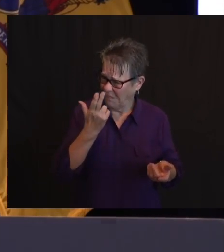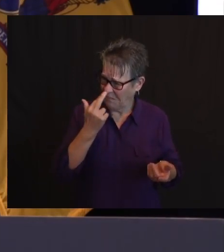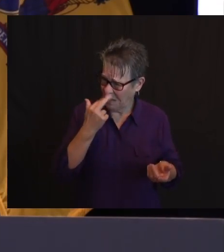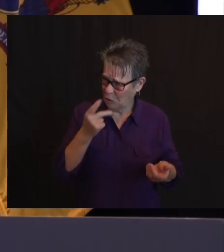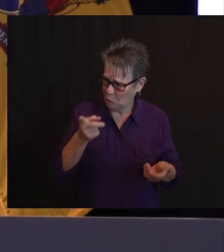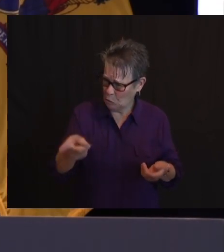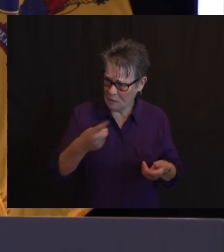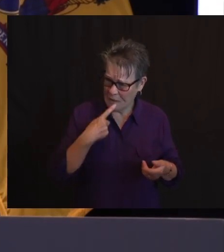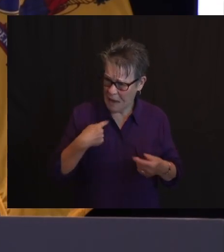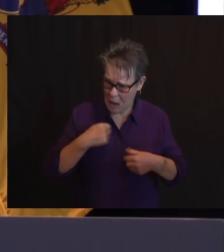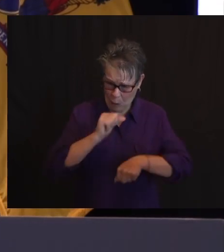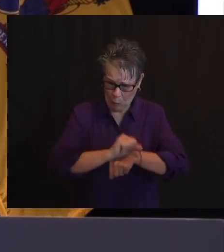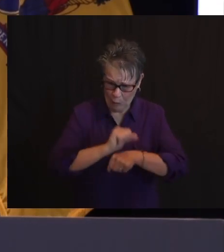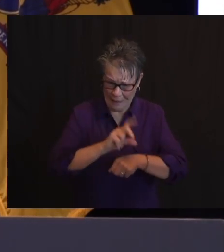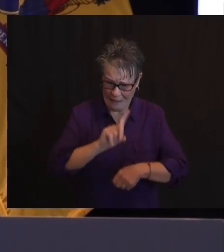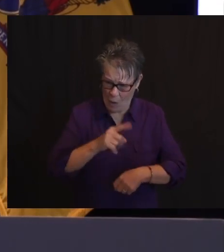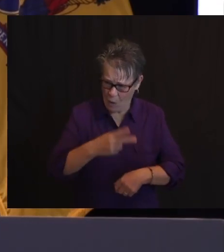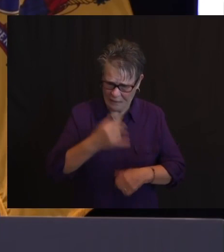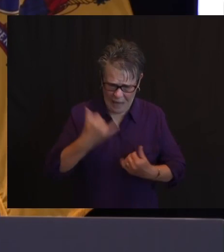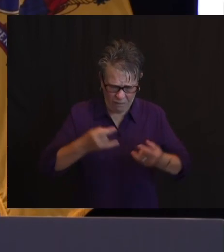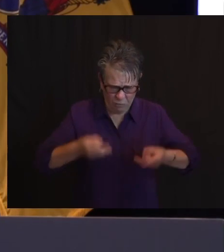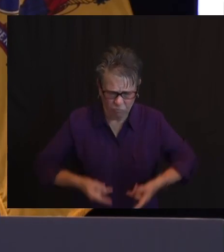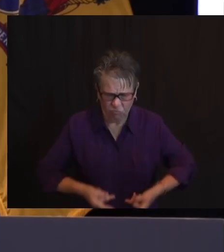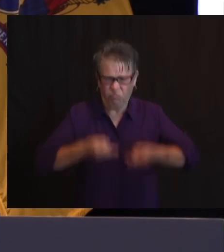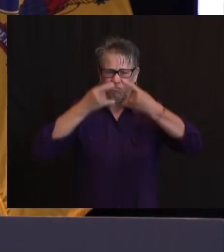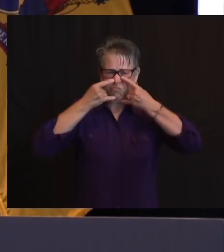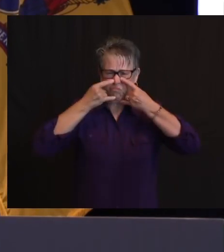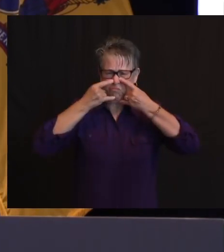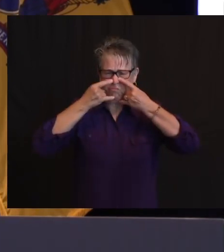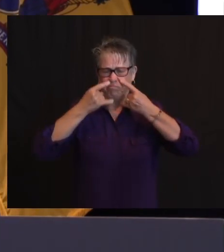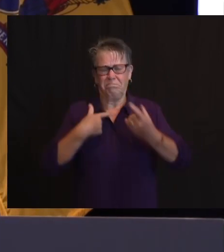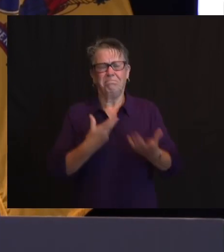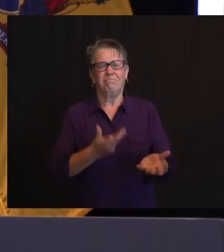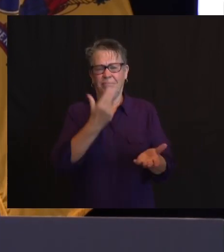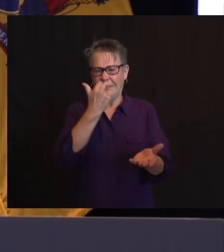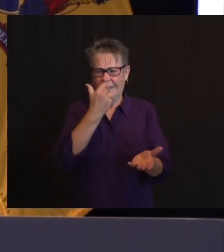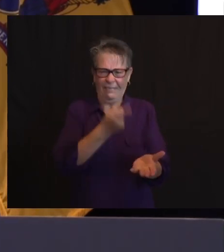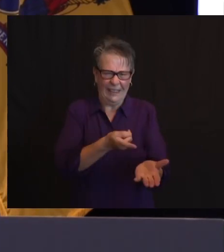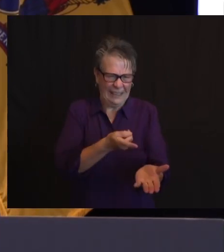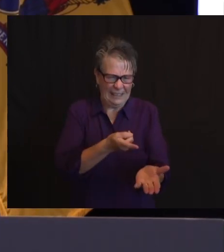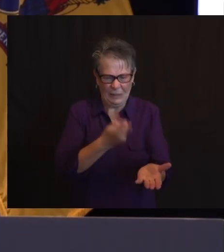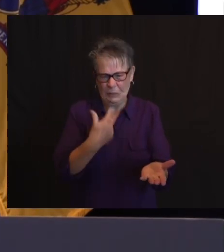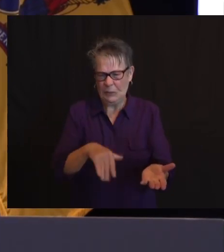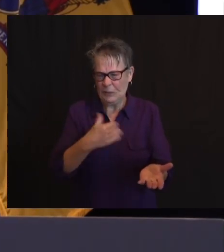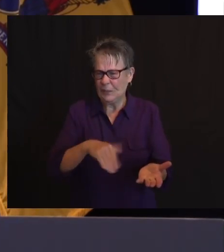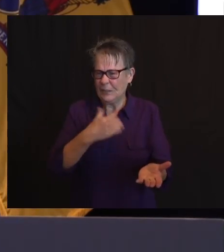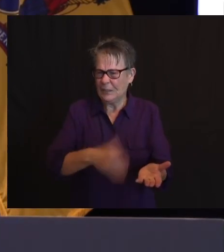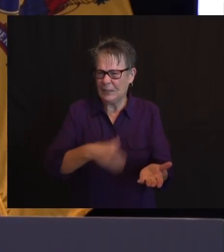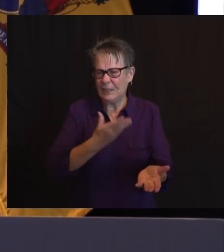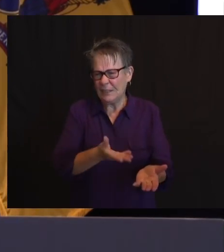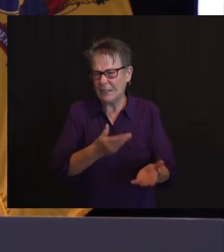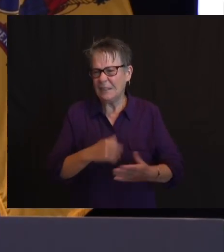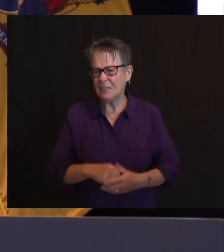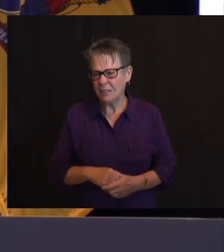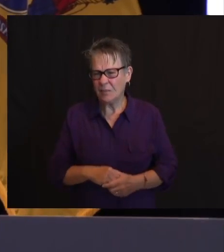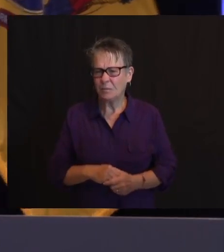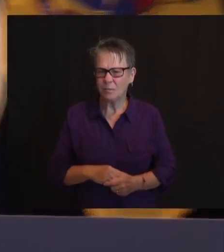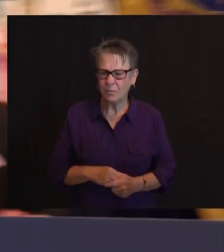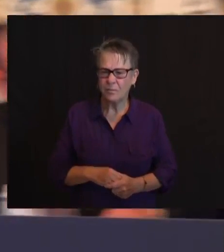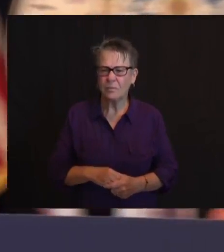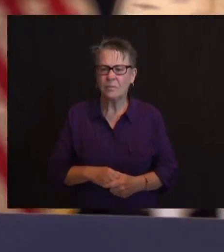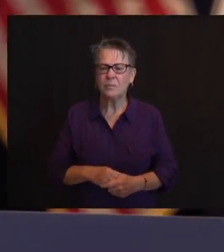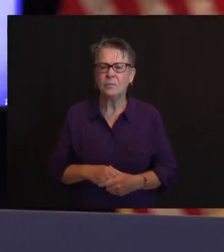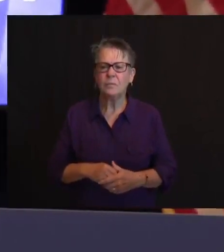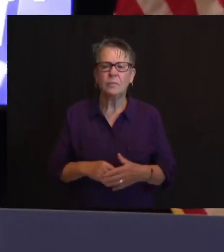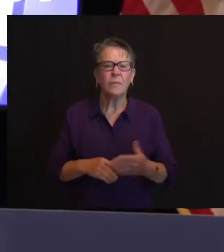are fatigued. And then lastly, you've got a very specific answer, I know, on the nursing home rapid antigen test, so please.